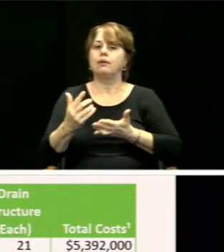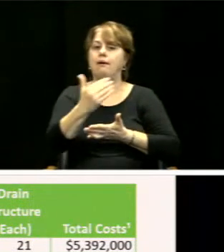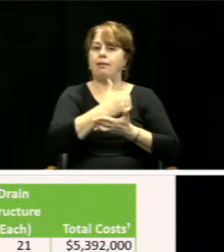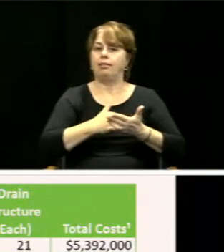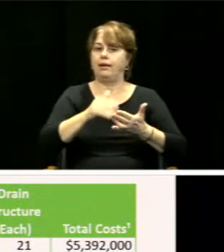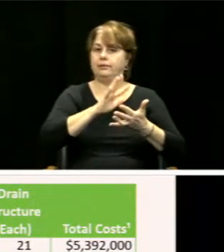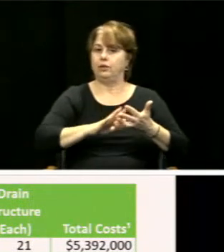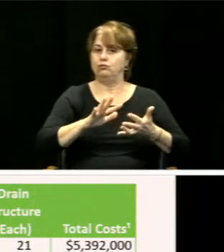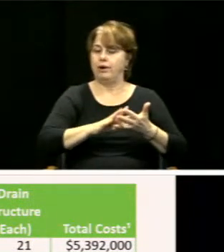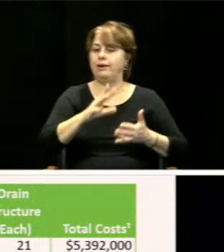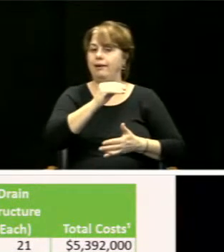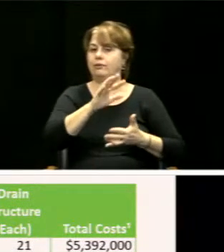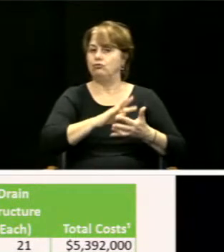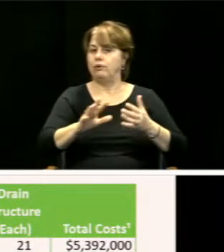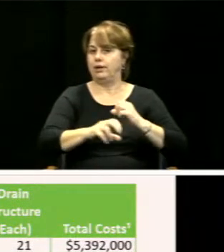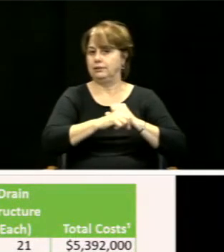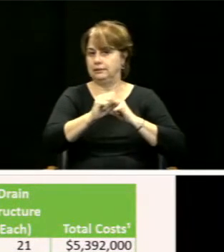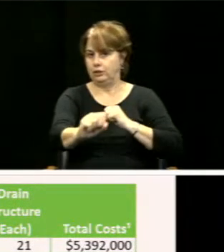drain extensions.